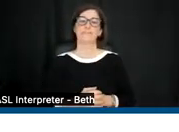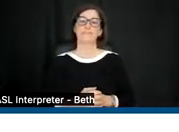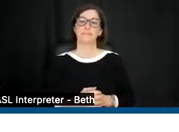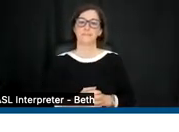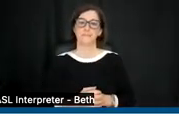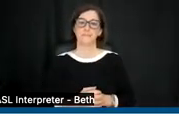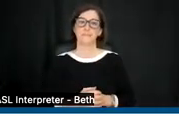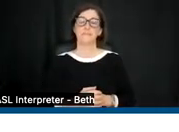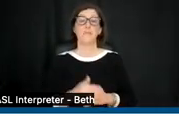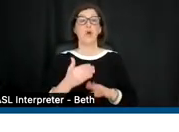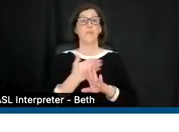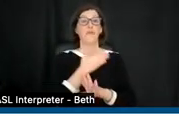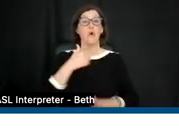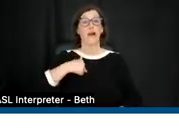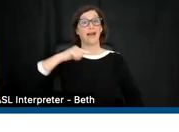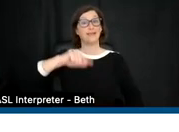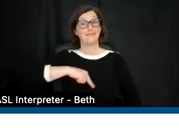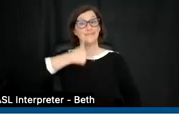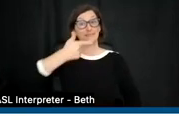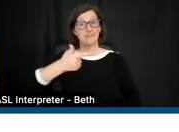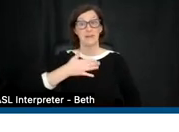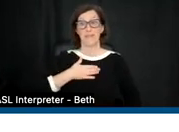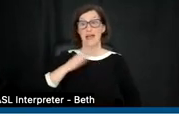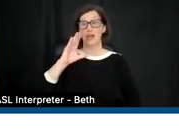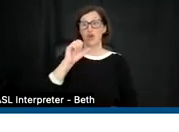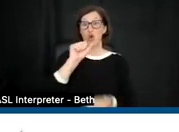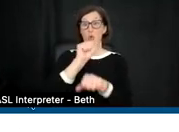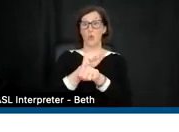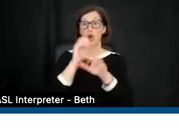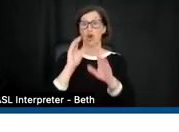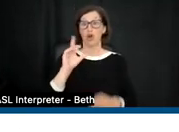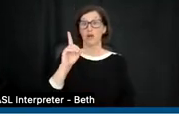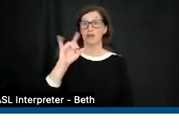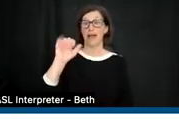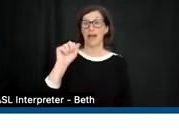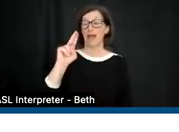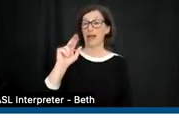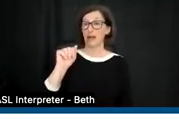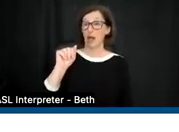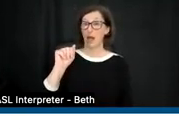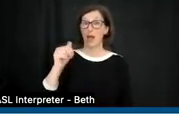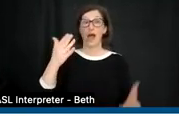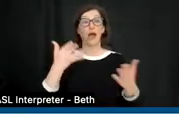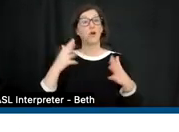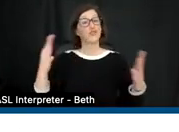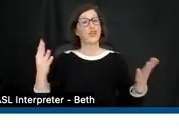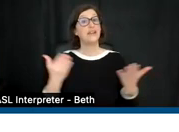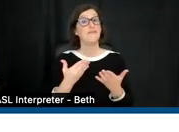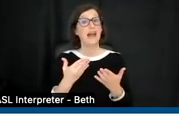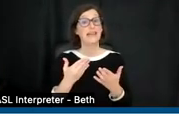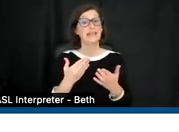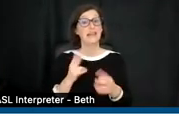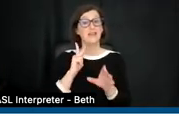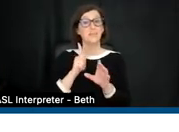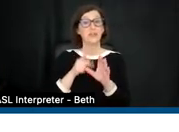Before I pass the floor to my colleague, co-chair Diana, I'd like to invite the participants